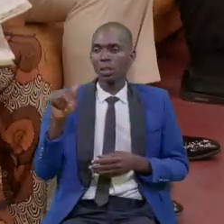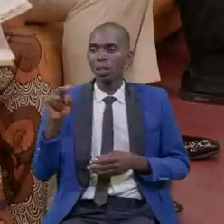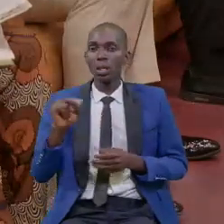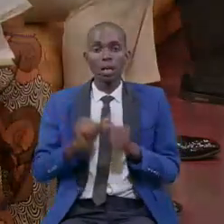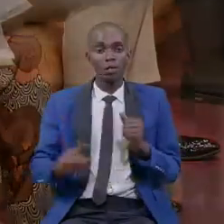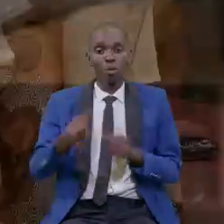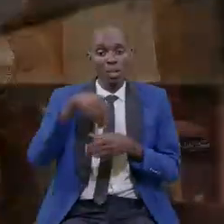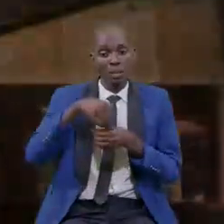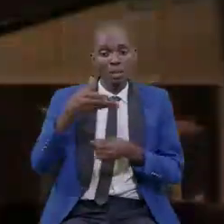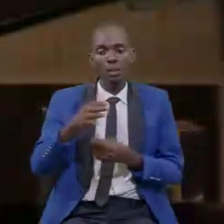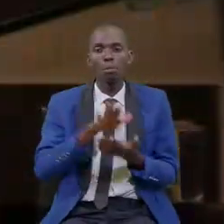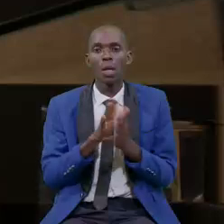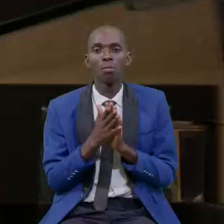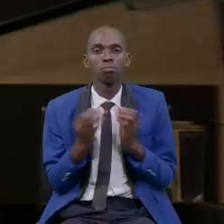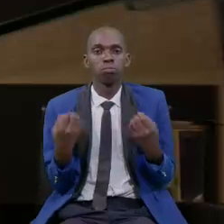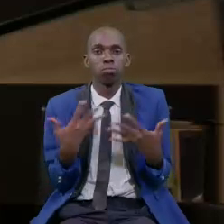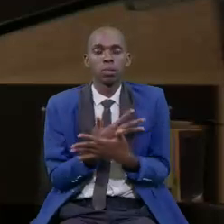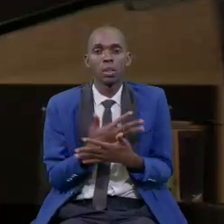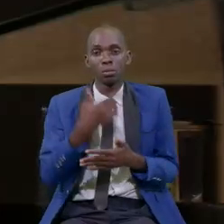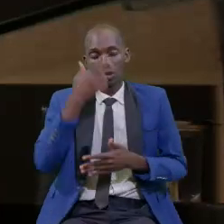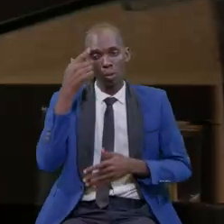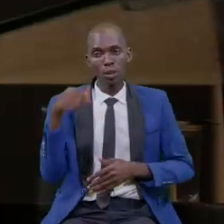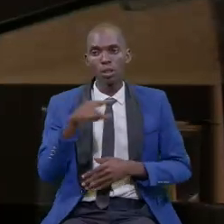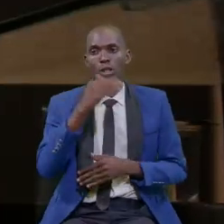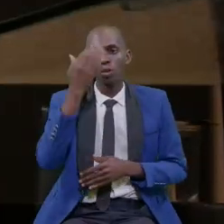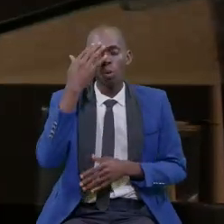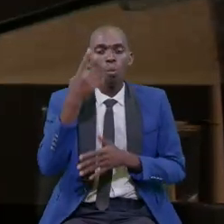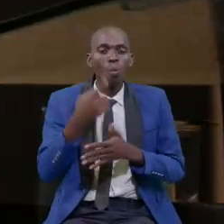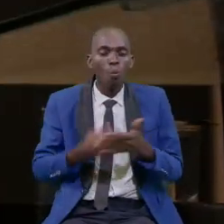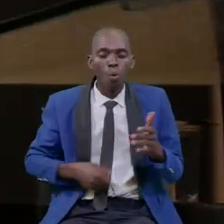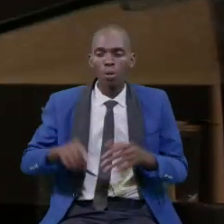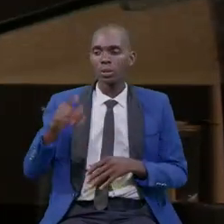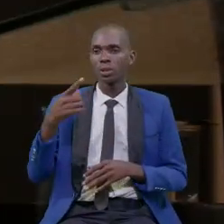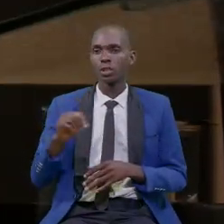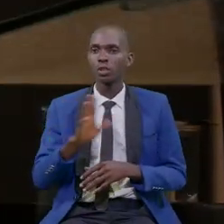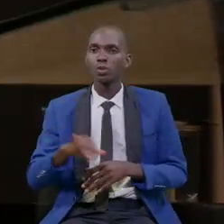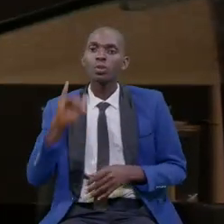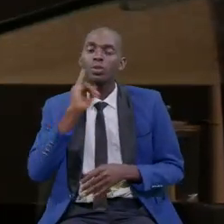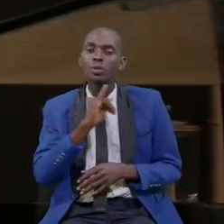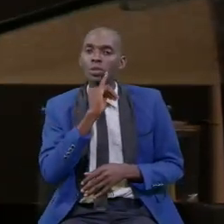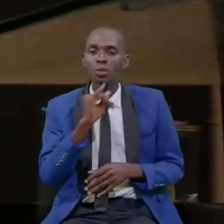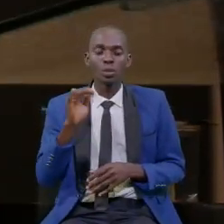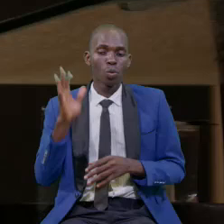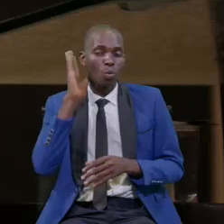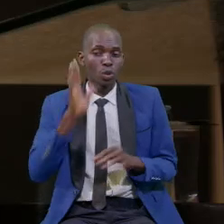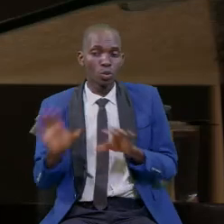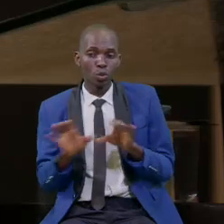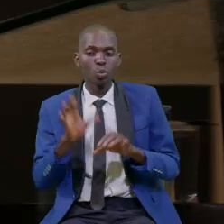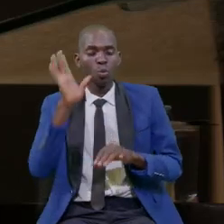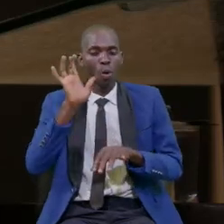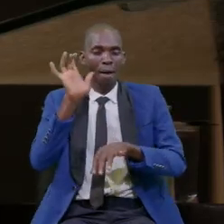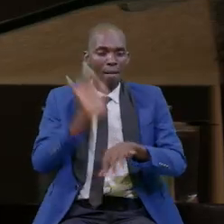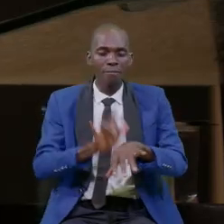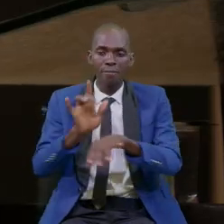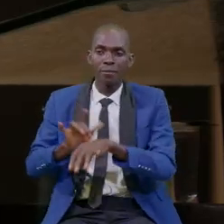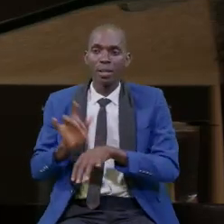because they knew what they were going to do. knew was going to affect them. And